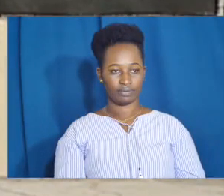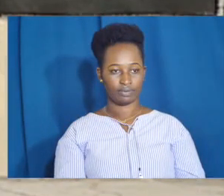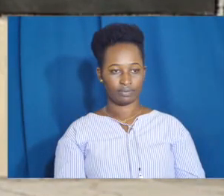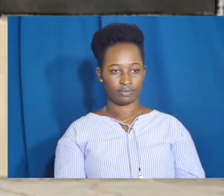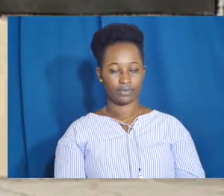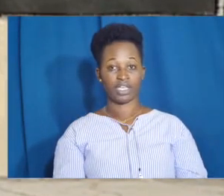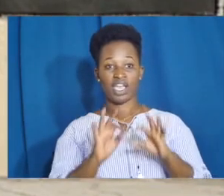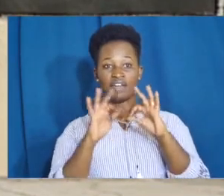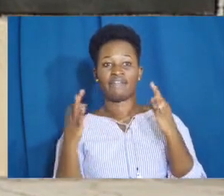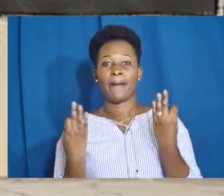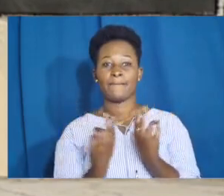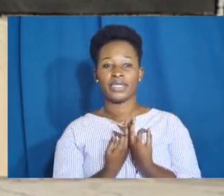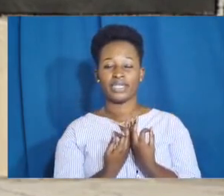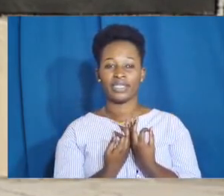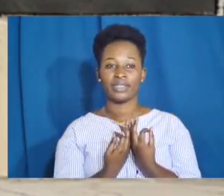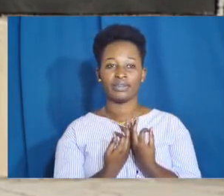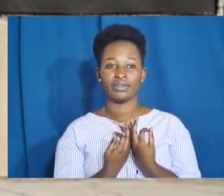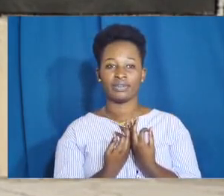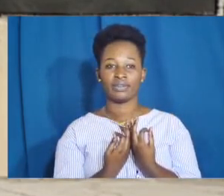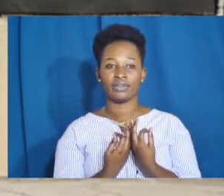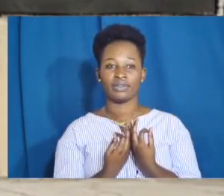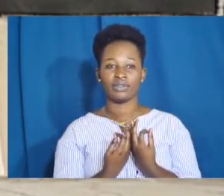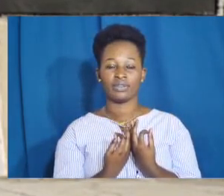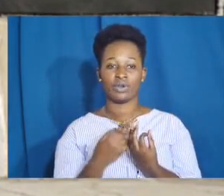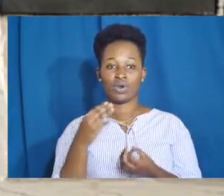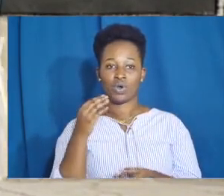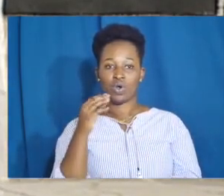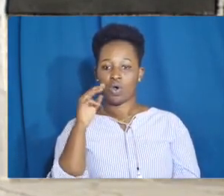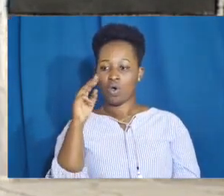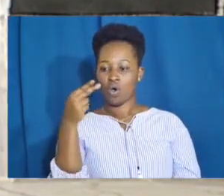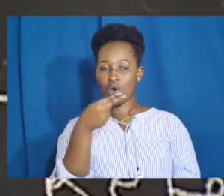Then the family is Hominidae.